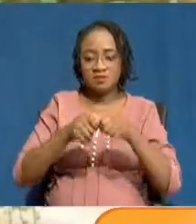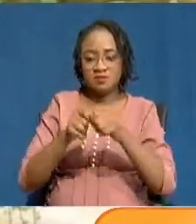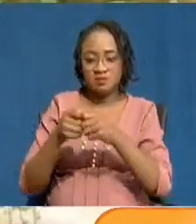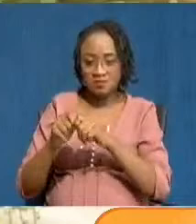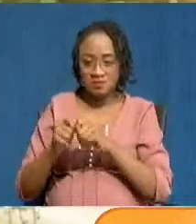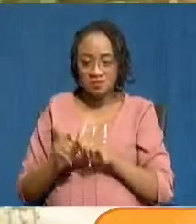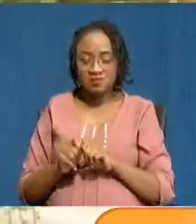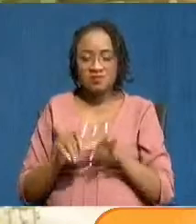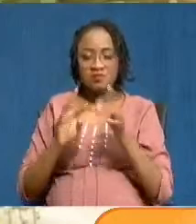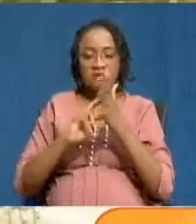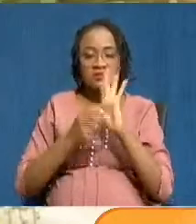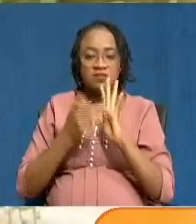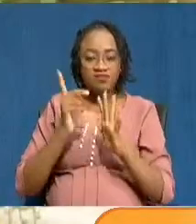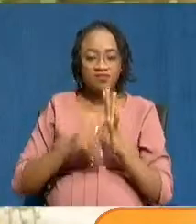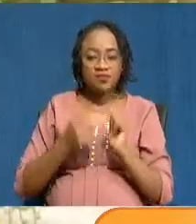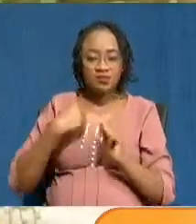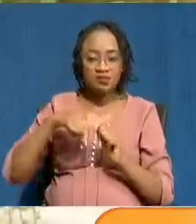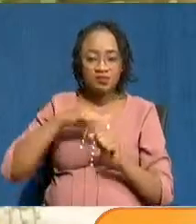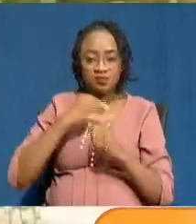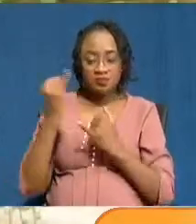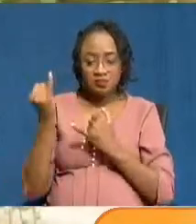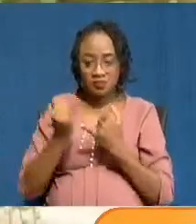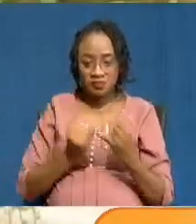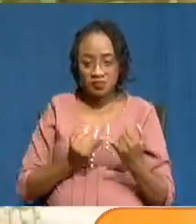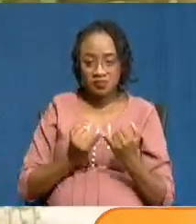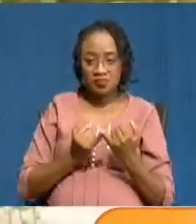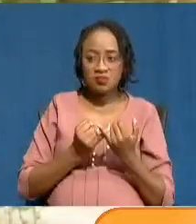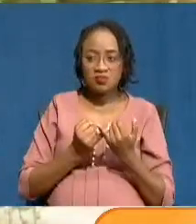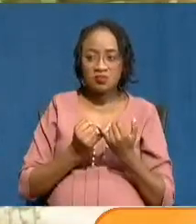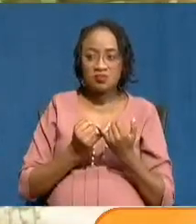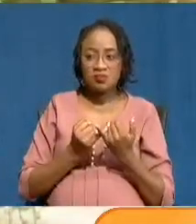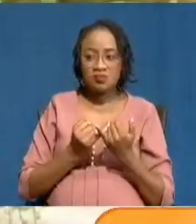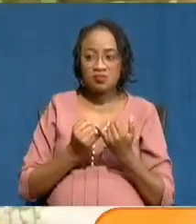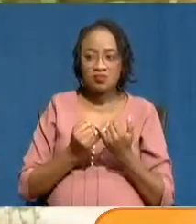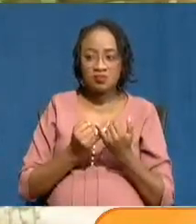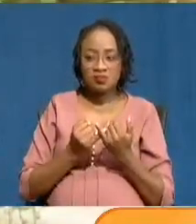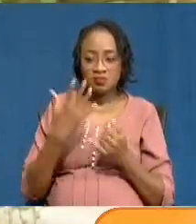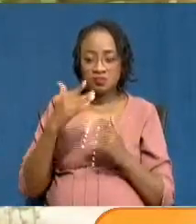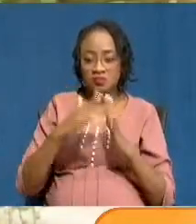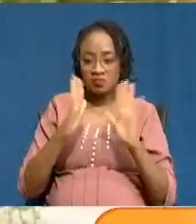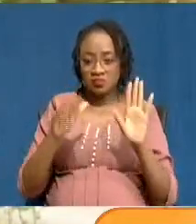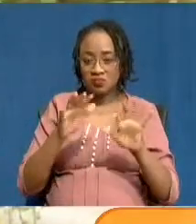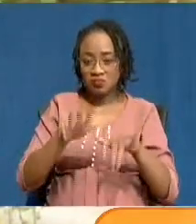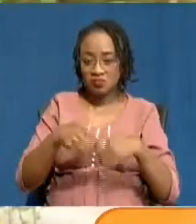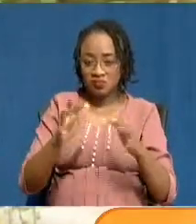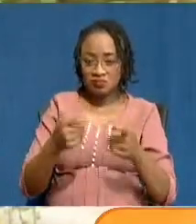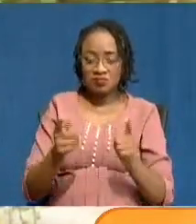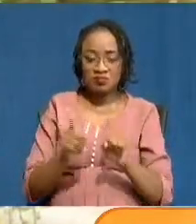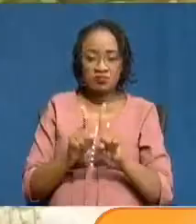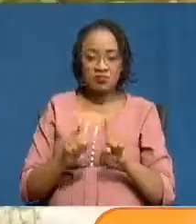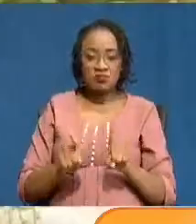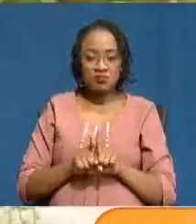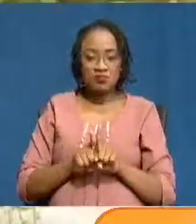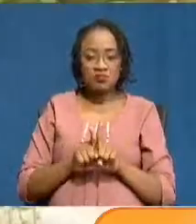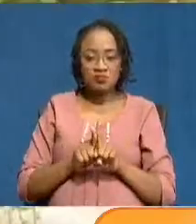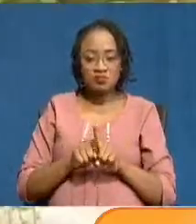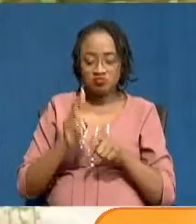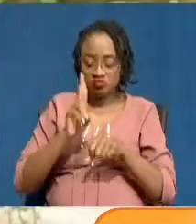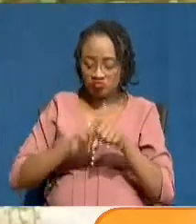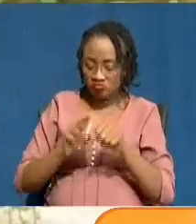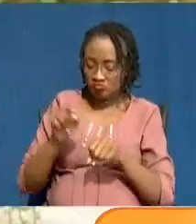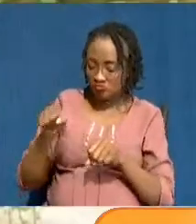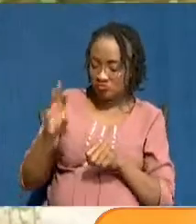So we saw a need to introduce controlled environment, rather greenhouse farming, and going further on, you know, we're using